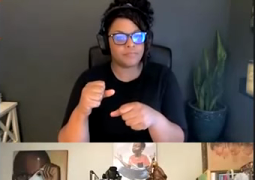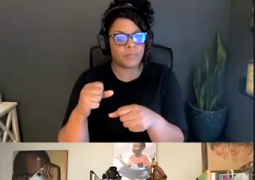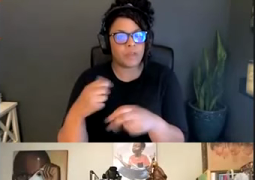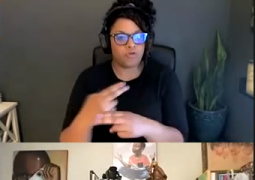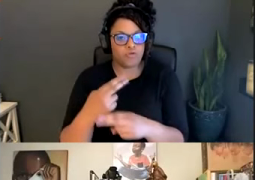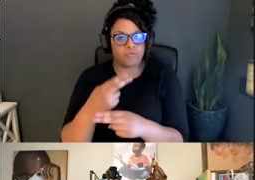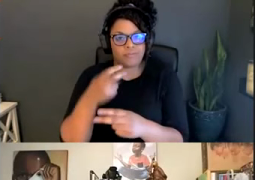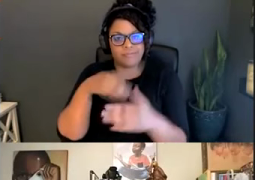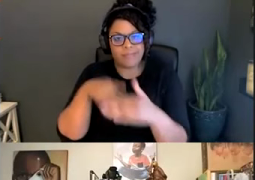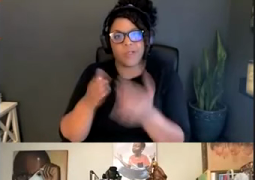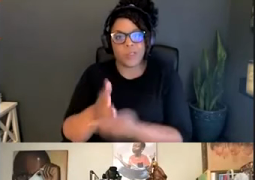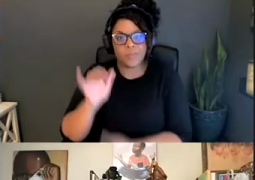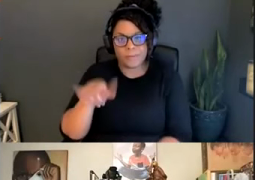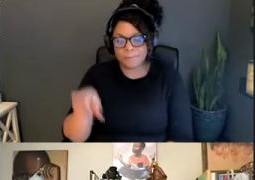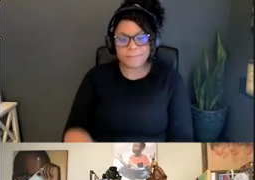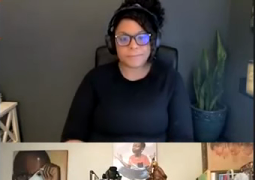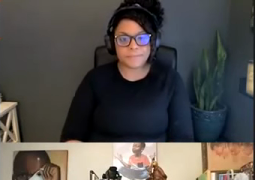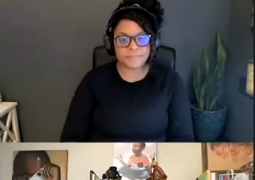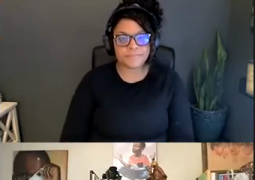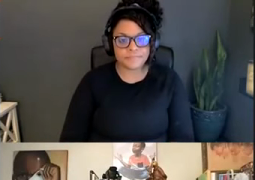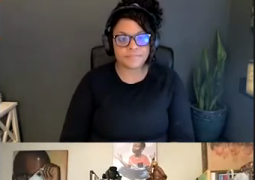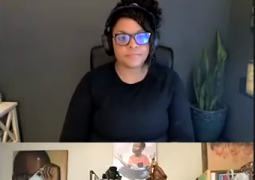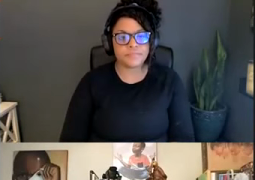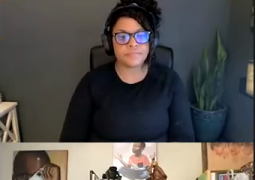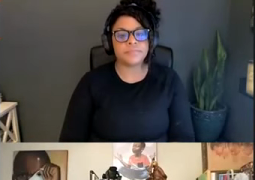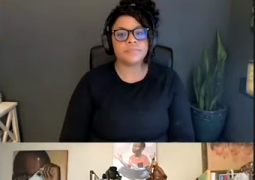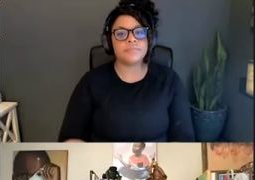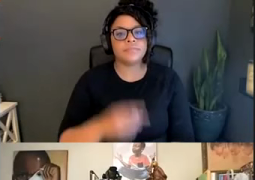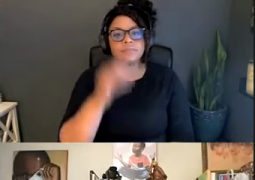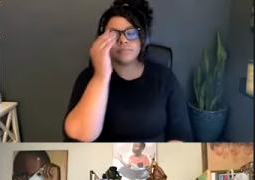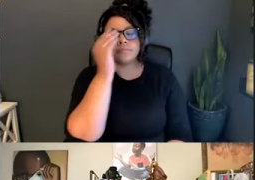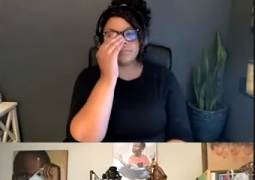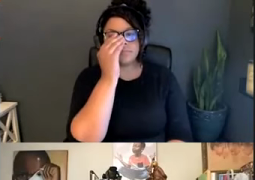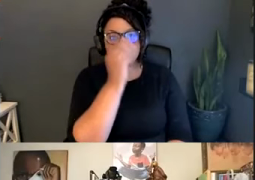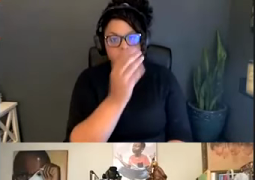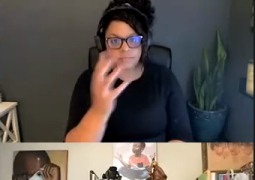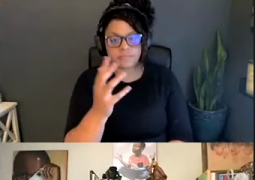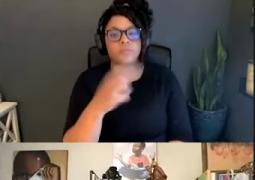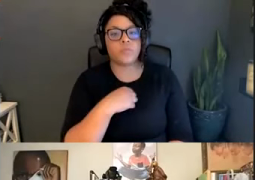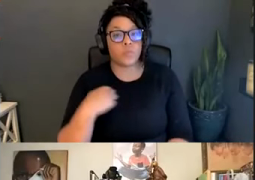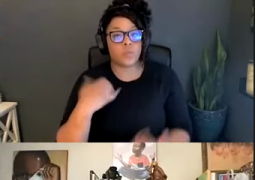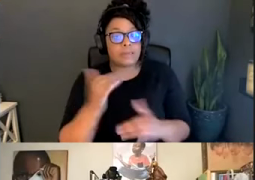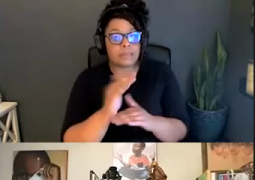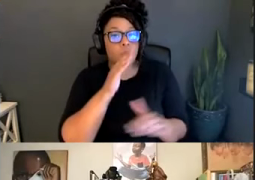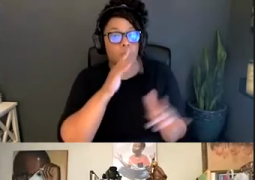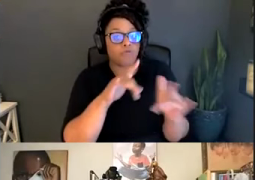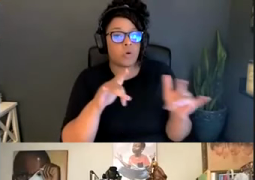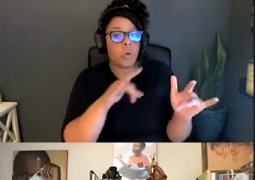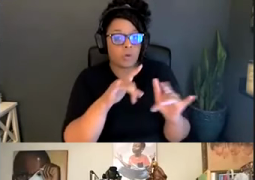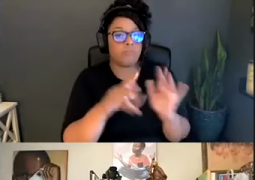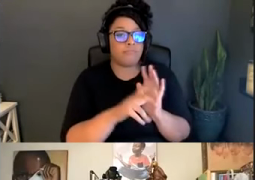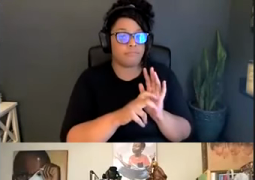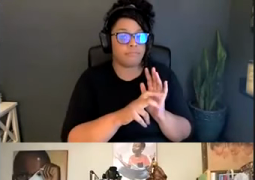to access it that way. A couple of things that you need to know. We are recording tonight's